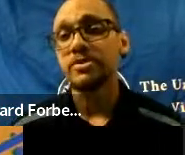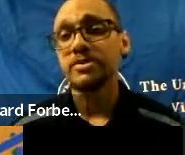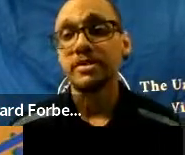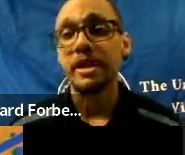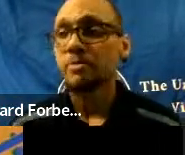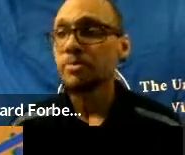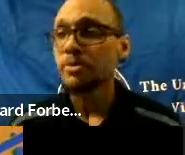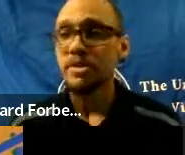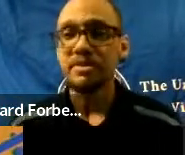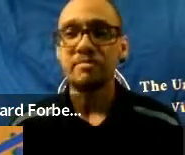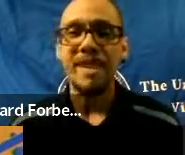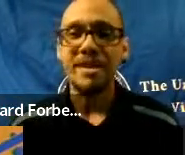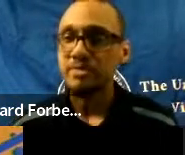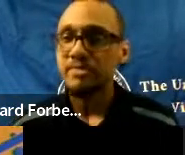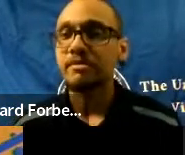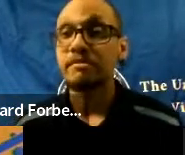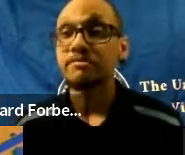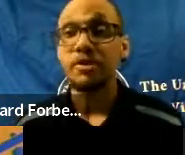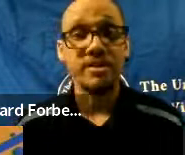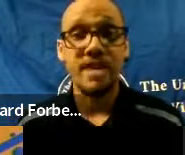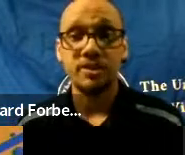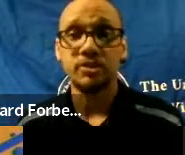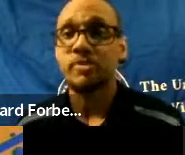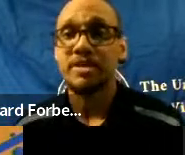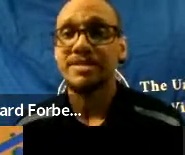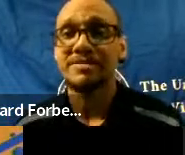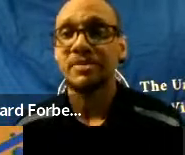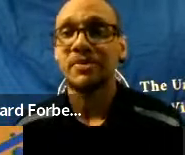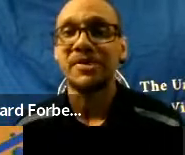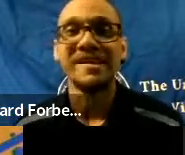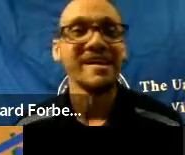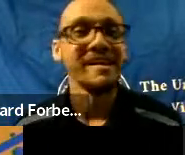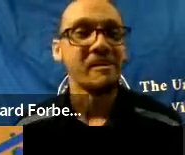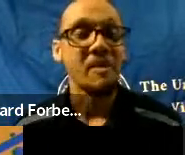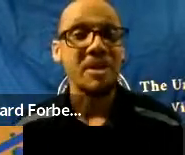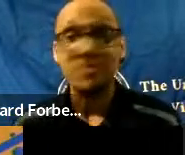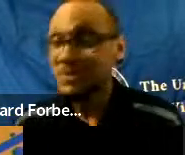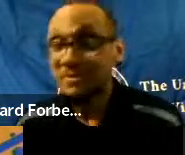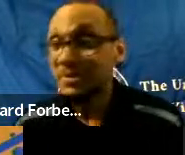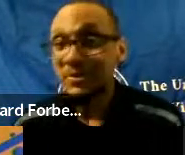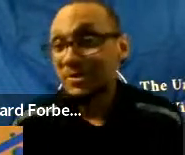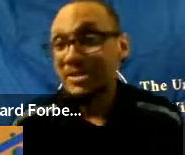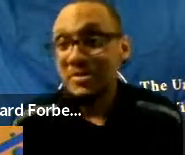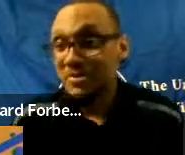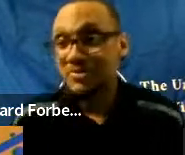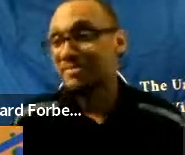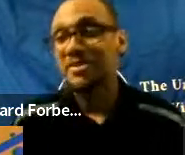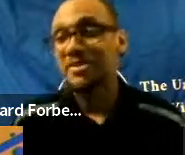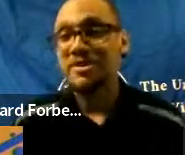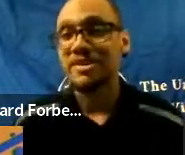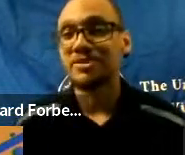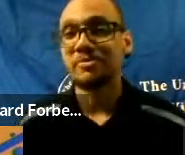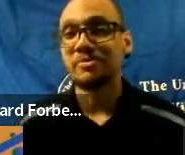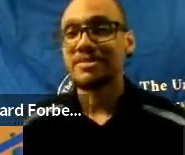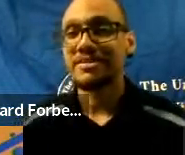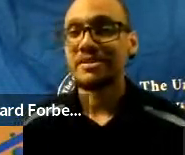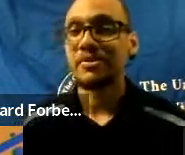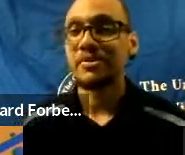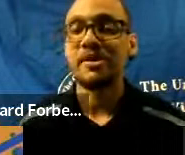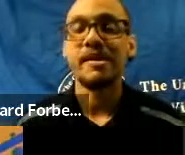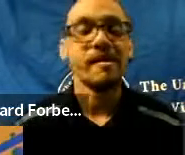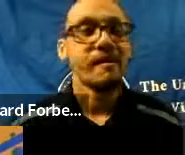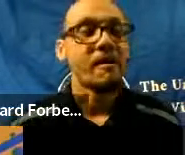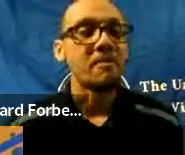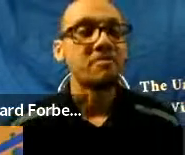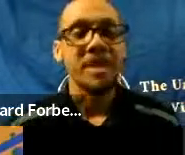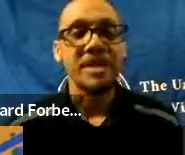I was able to help with the management of the 3 national parks on St. Croix that most people don't really know there are even 3 national parks on